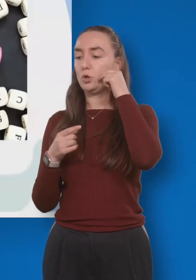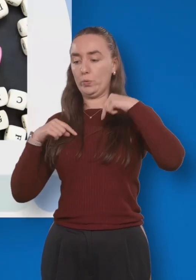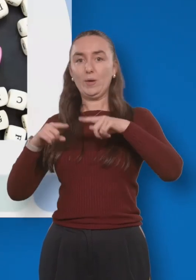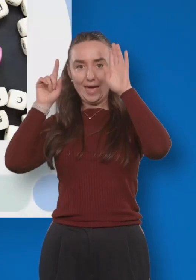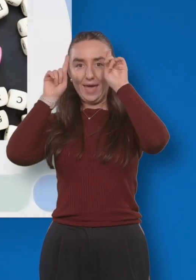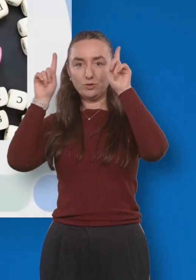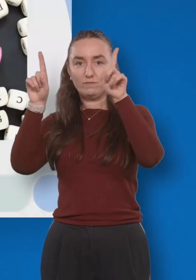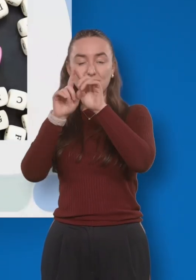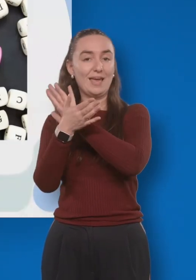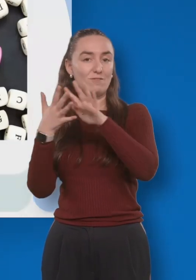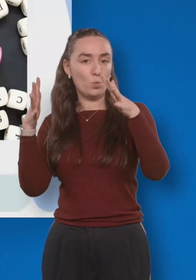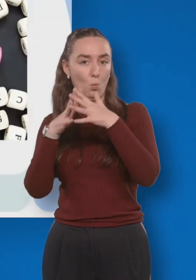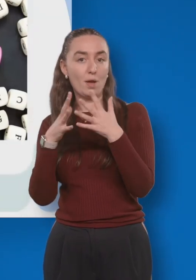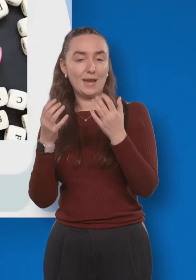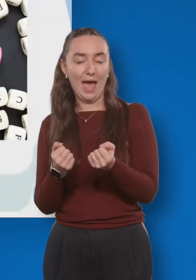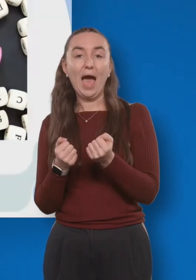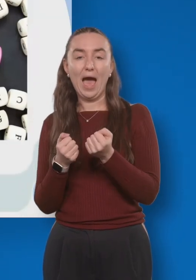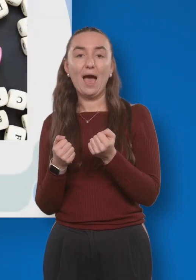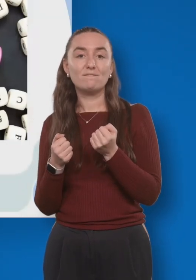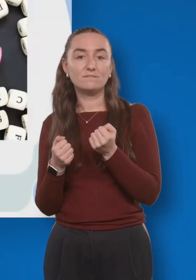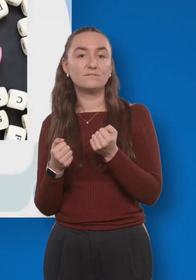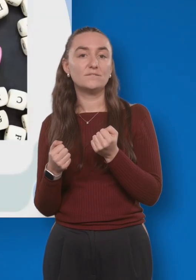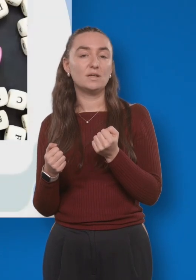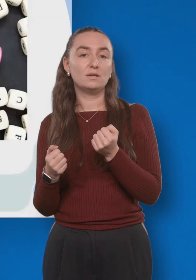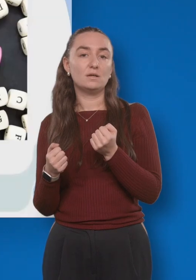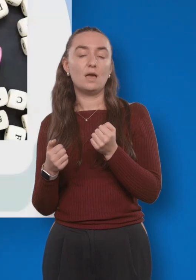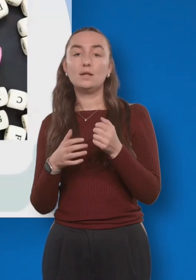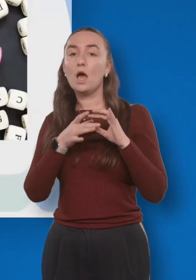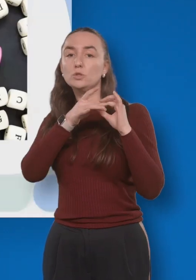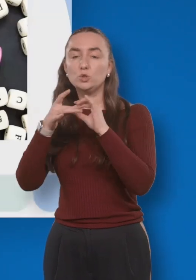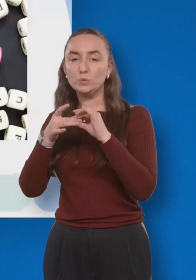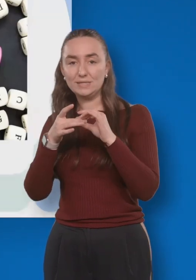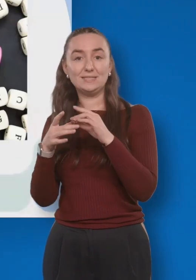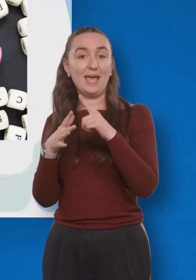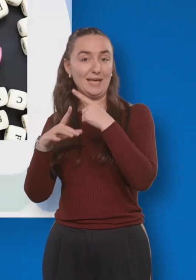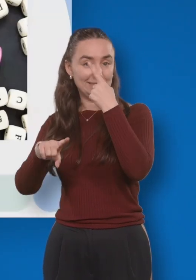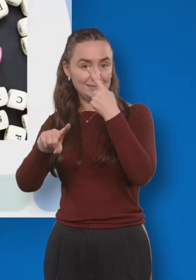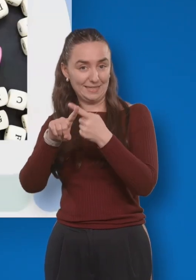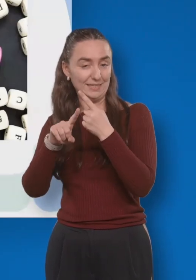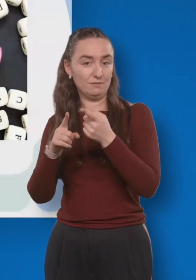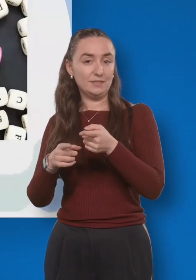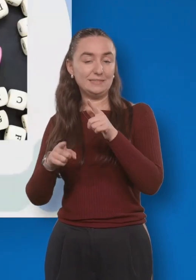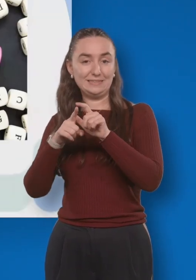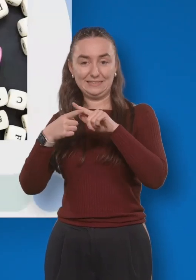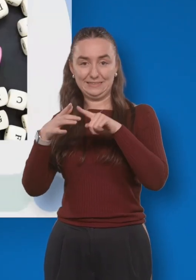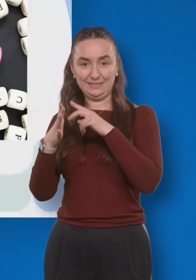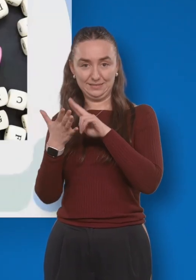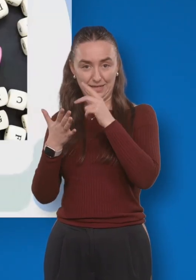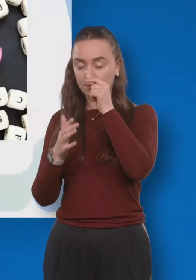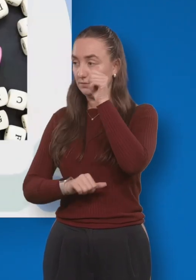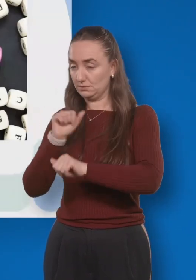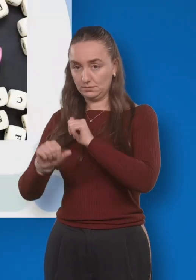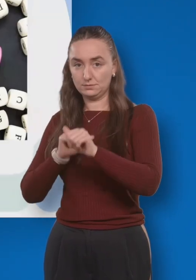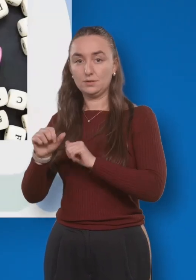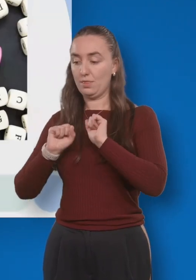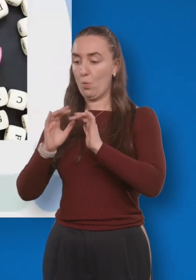Heriot-Watt, we now have an associate executive dean for EDI in each of our schools, each of our faculties, who run